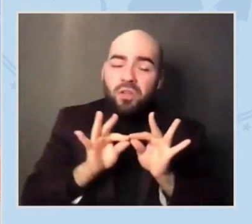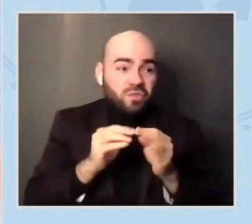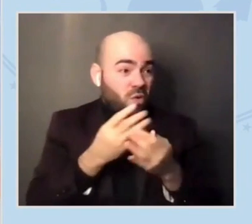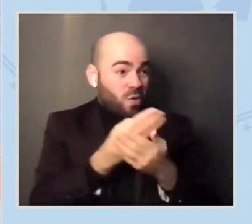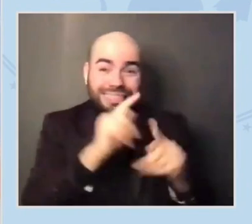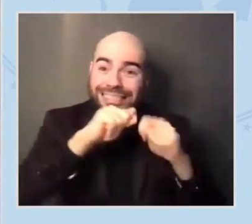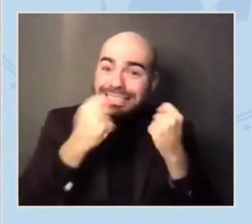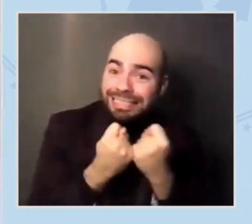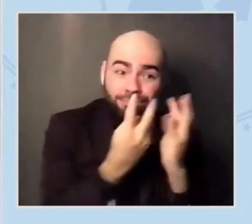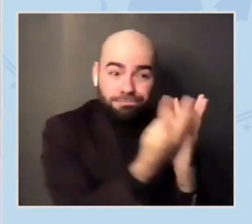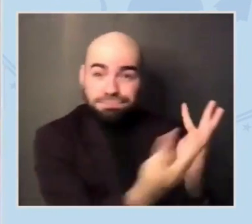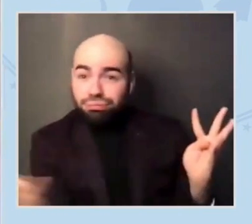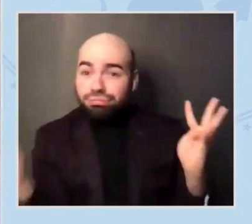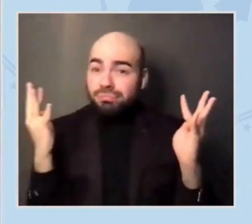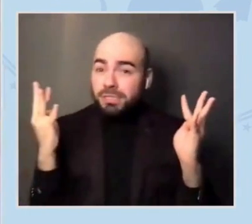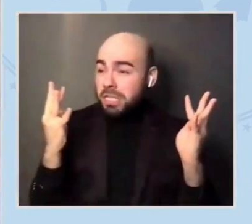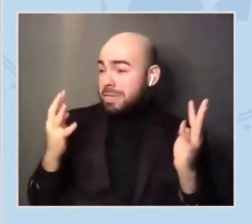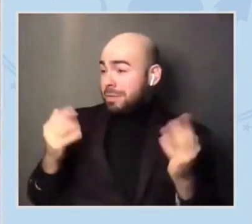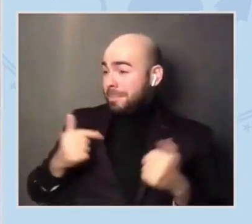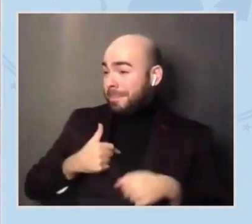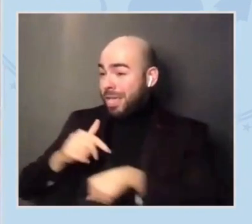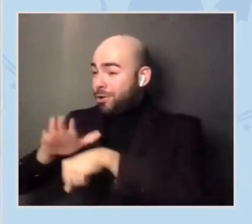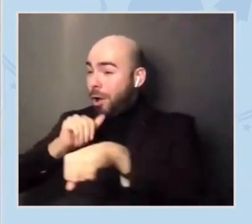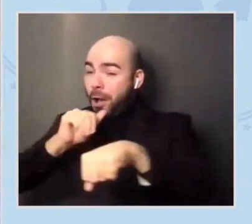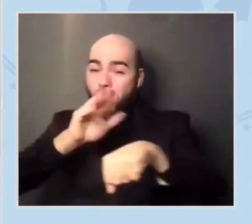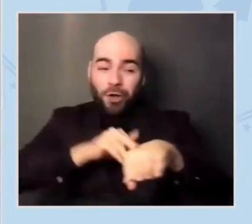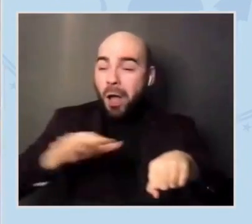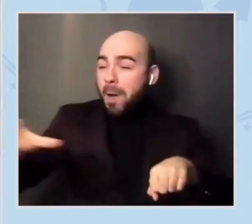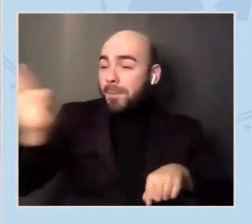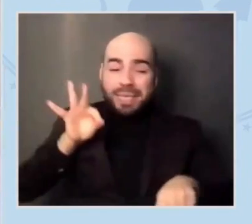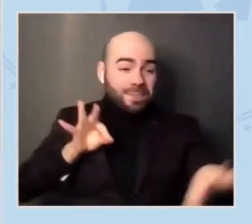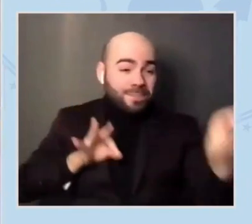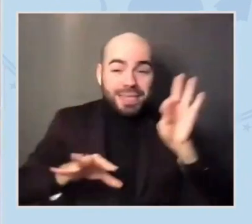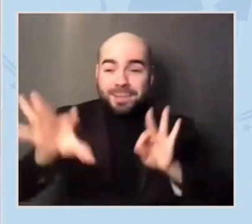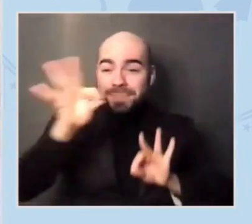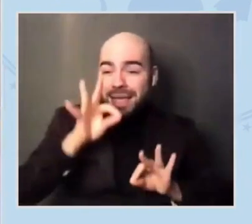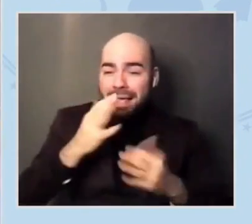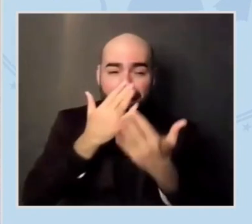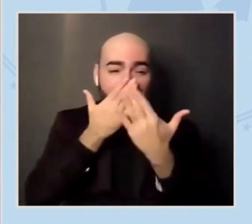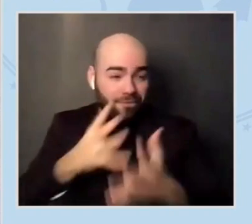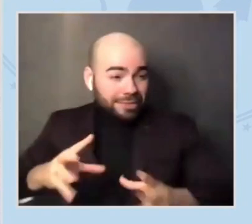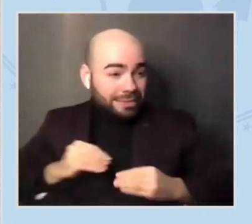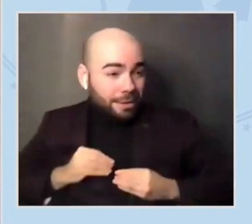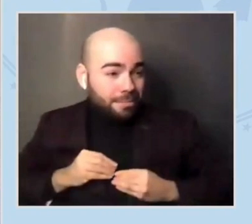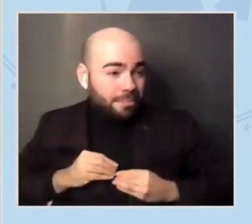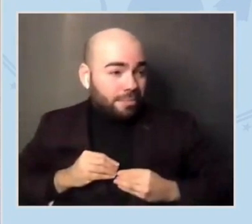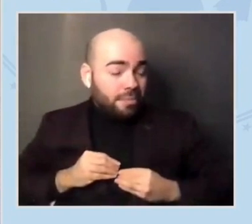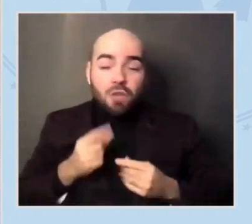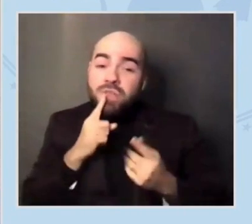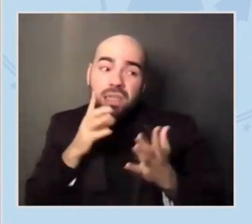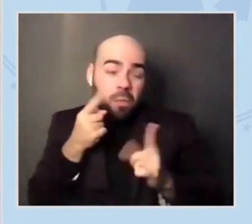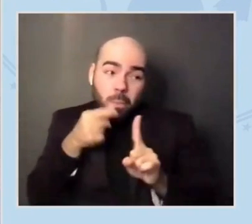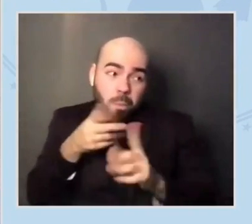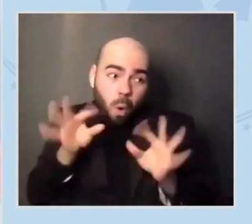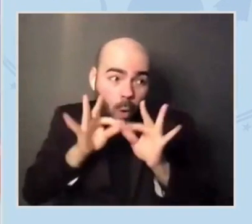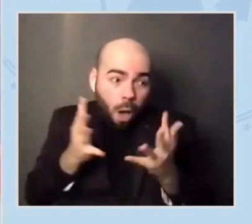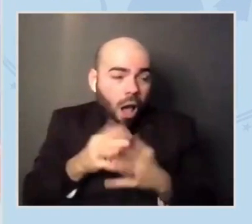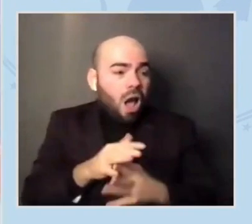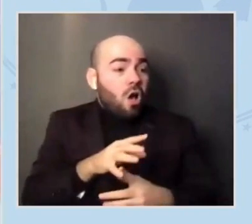again. To your families and to your, thank them for their sacrifices because it's real